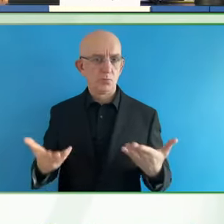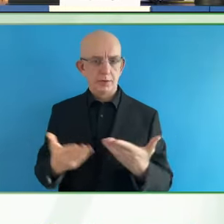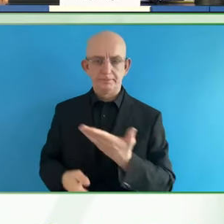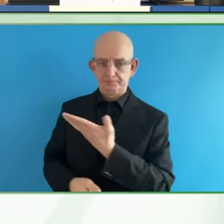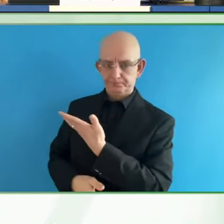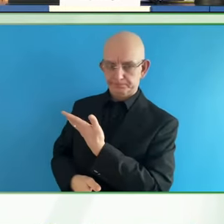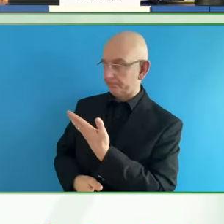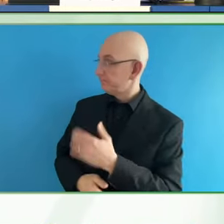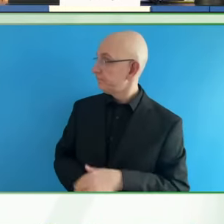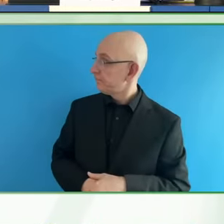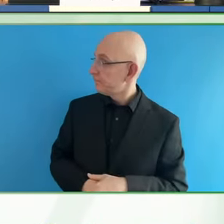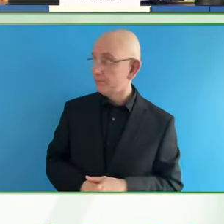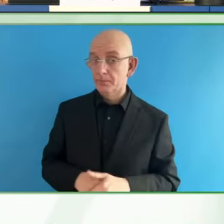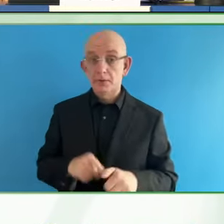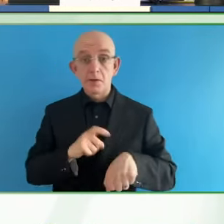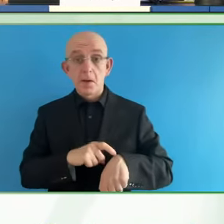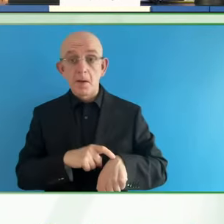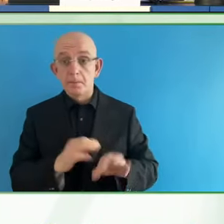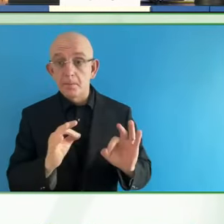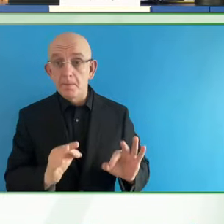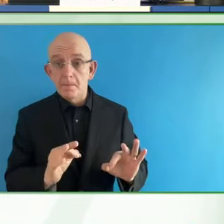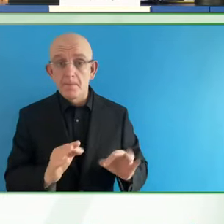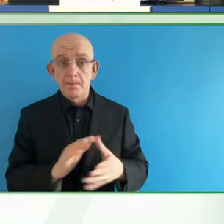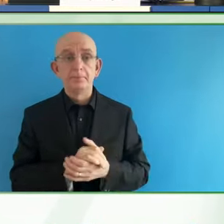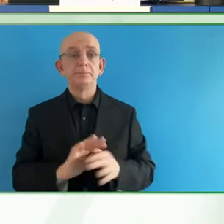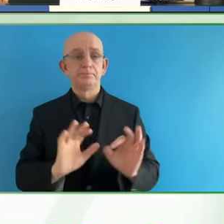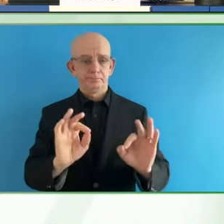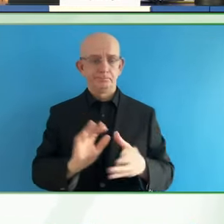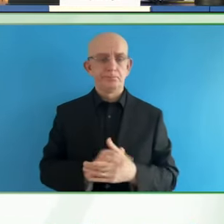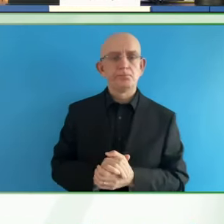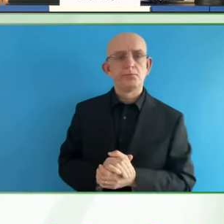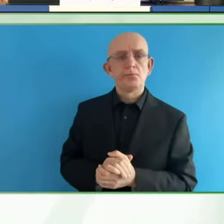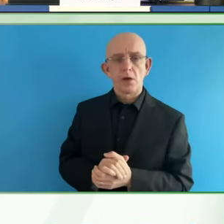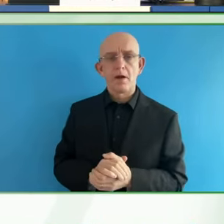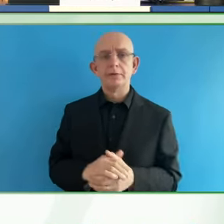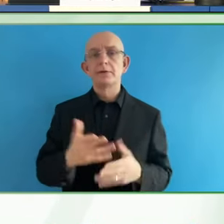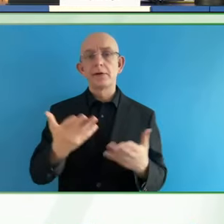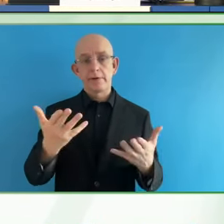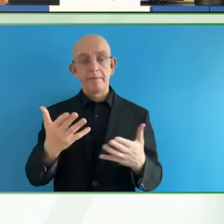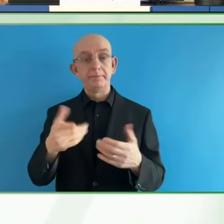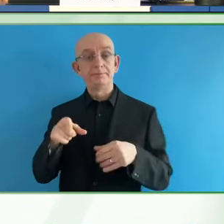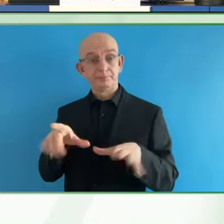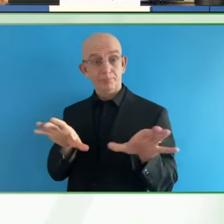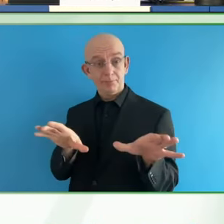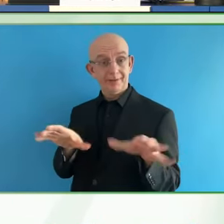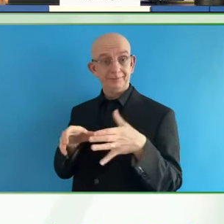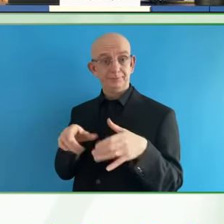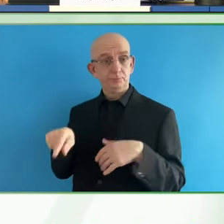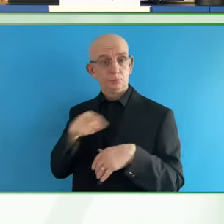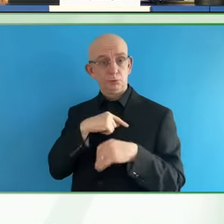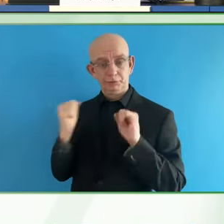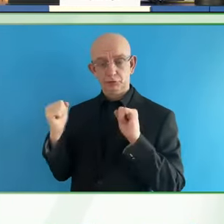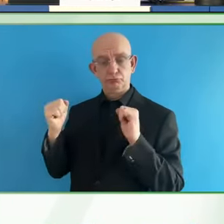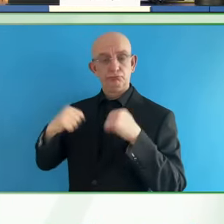countries. Those key principles are covered by an overarching principle